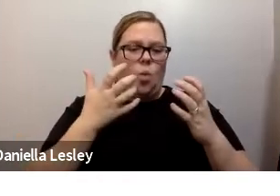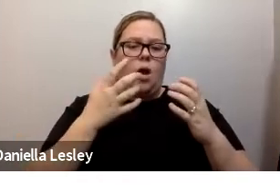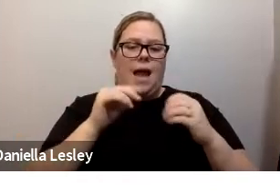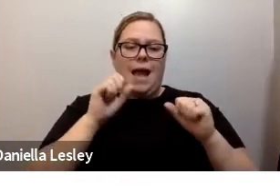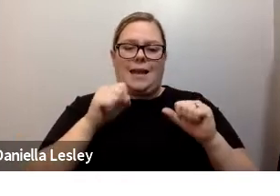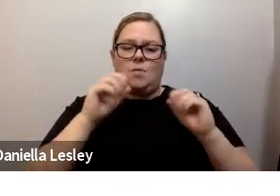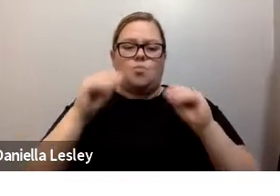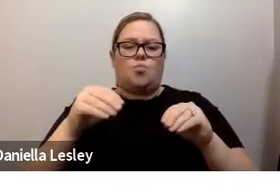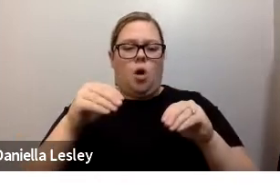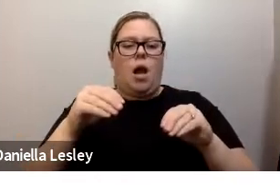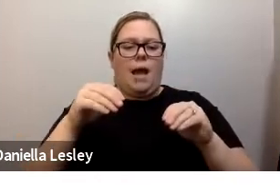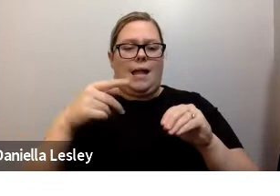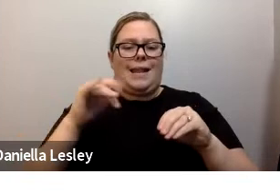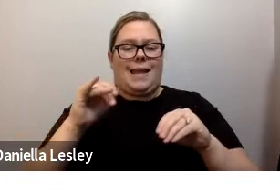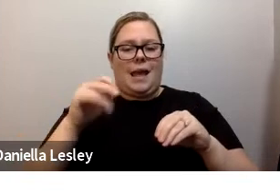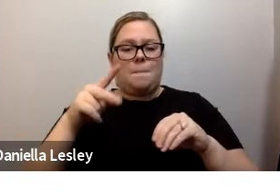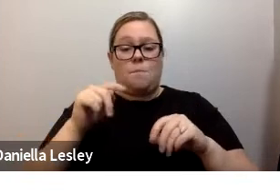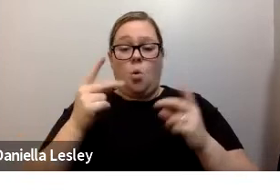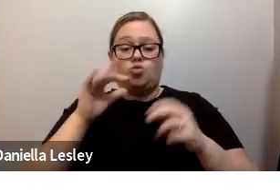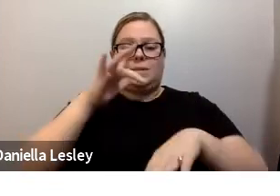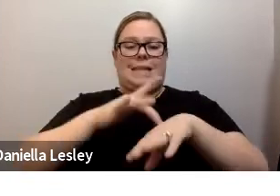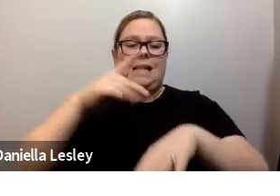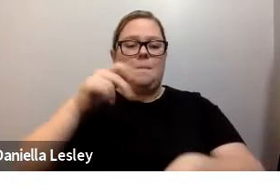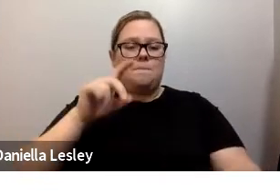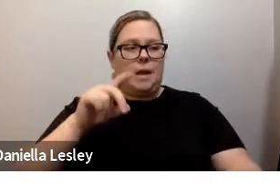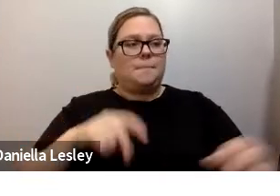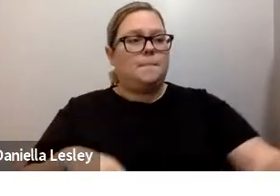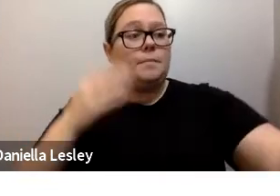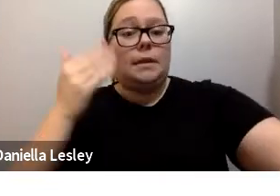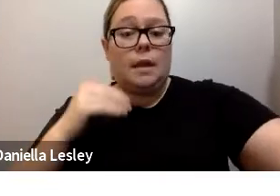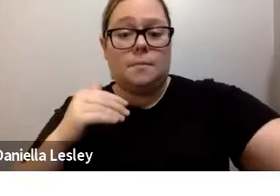just by touching the pad at once. Next slide, please.